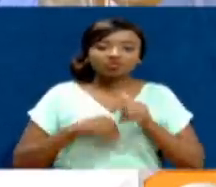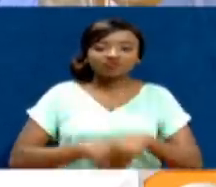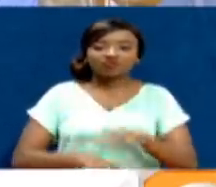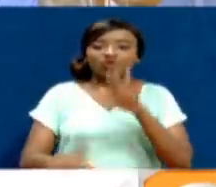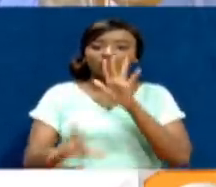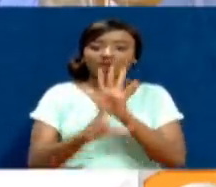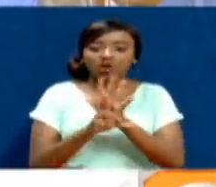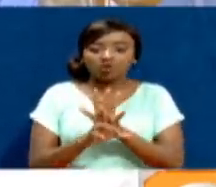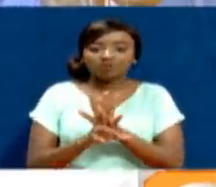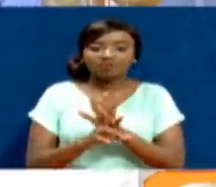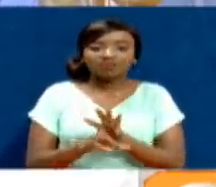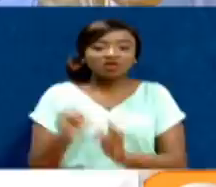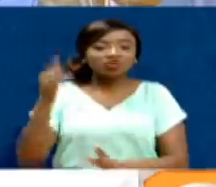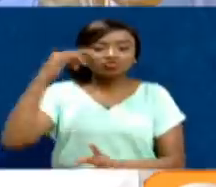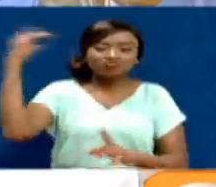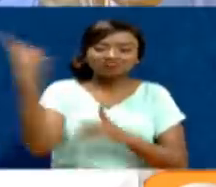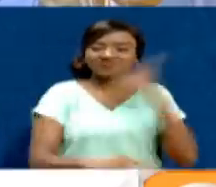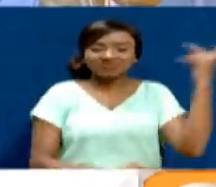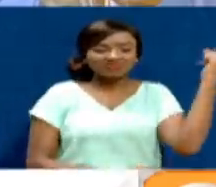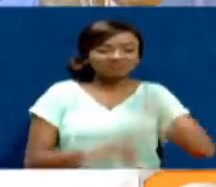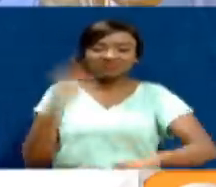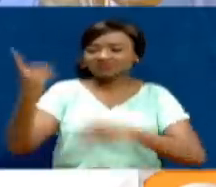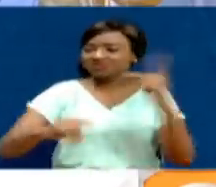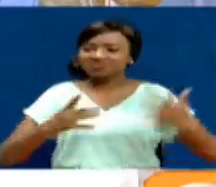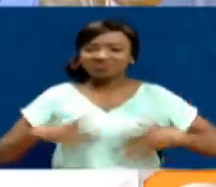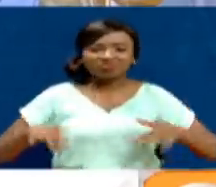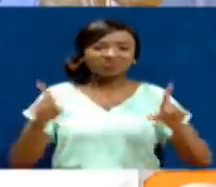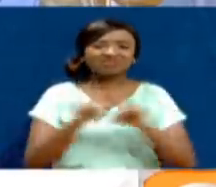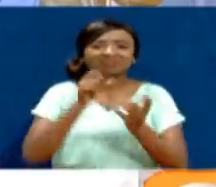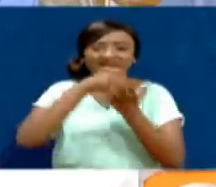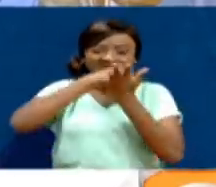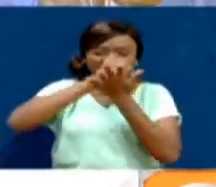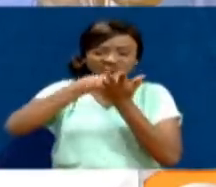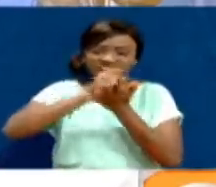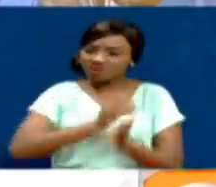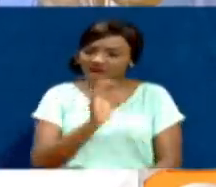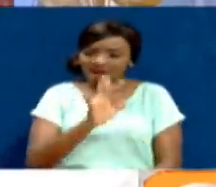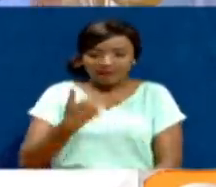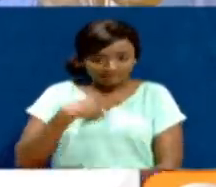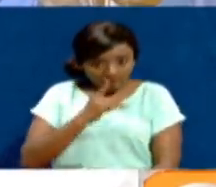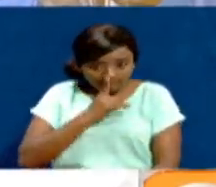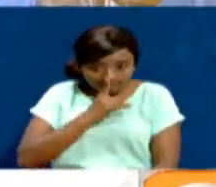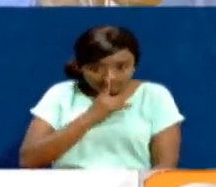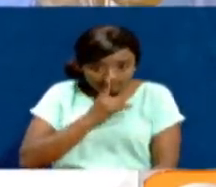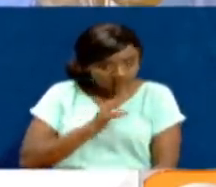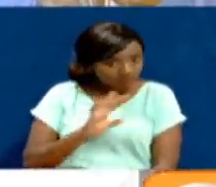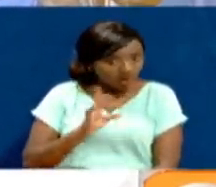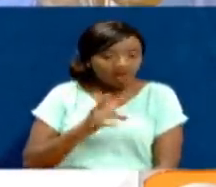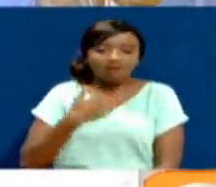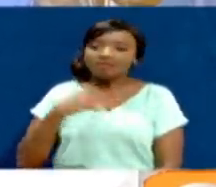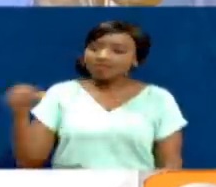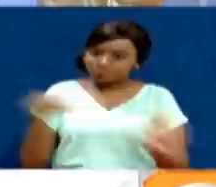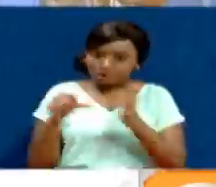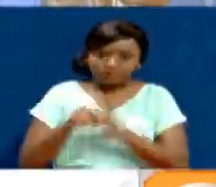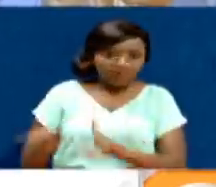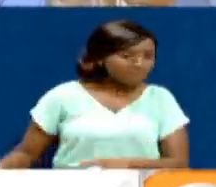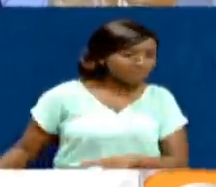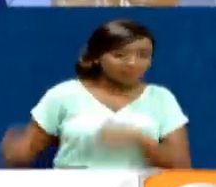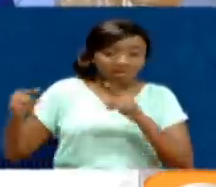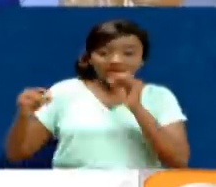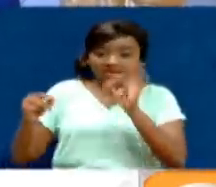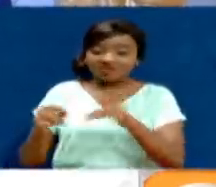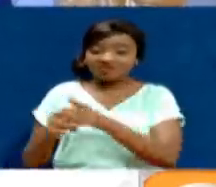Tusipige watu kama nguruwe. Siwezi nyamaza. Shida itarudi kama wananchi watapigwa kama wanyama. Hiyo mimi